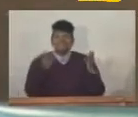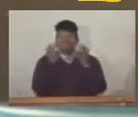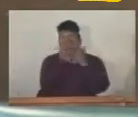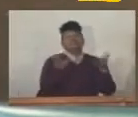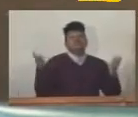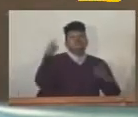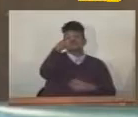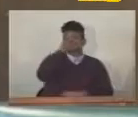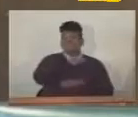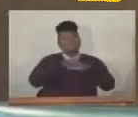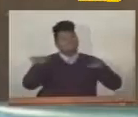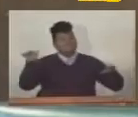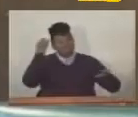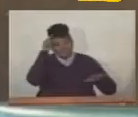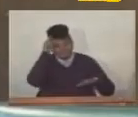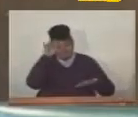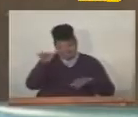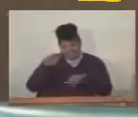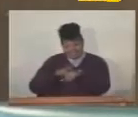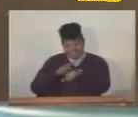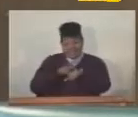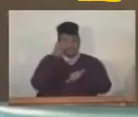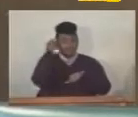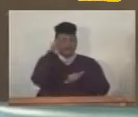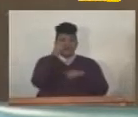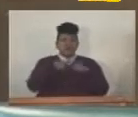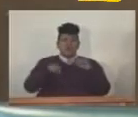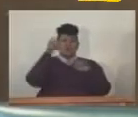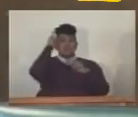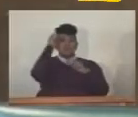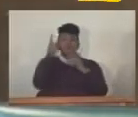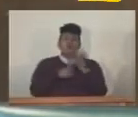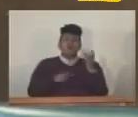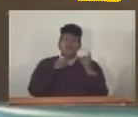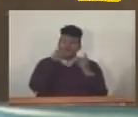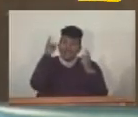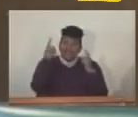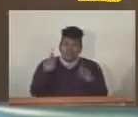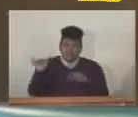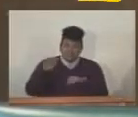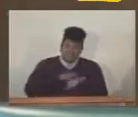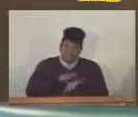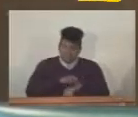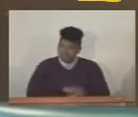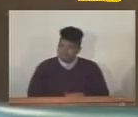not understand at the time because you could not have understood what was really going on.